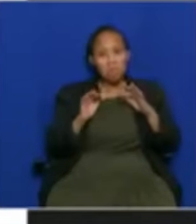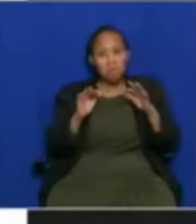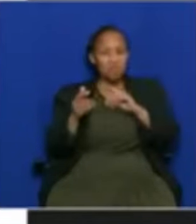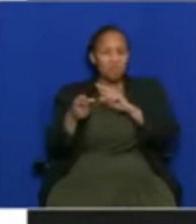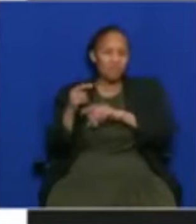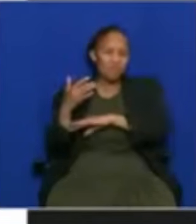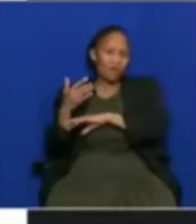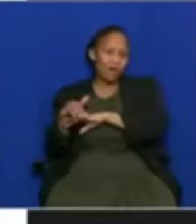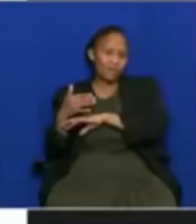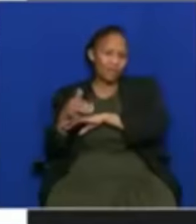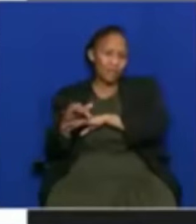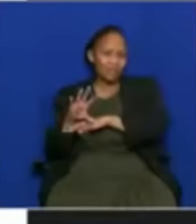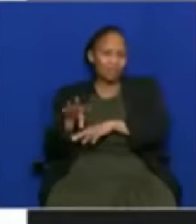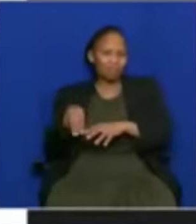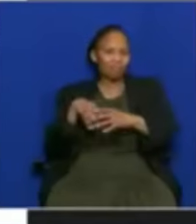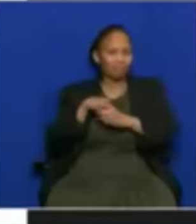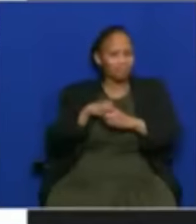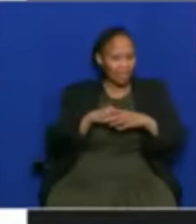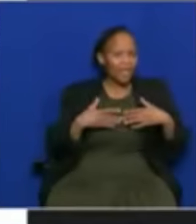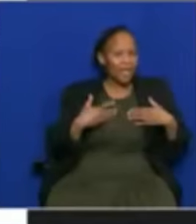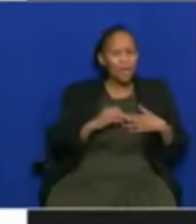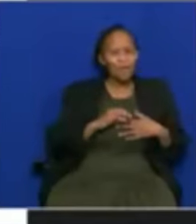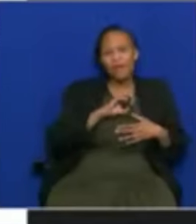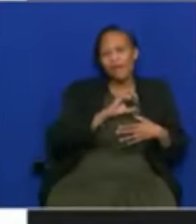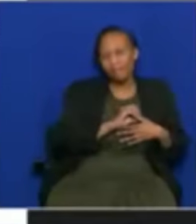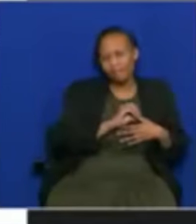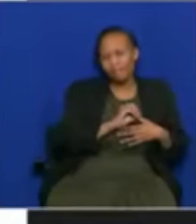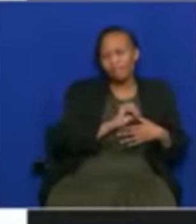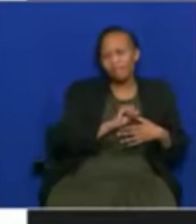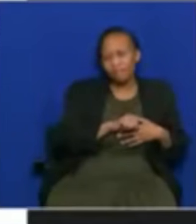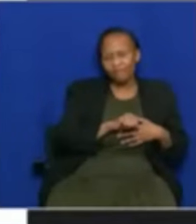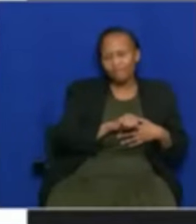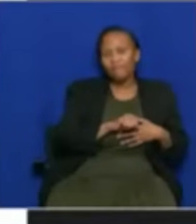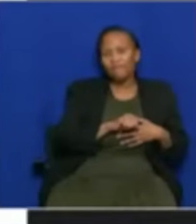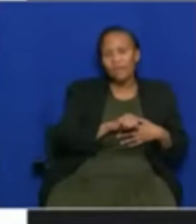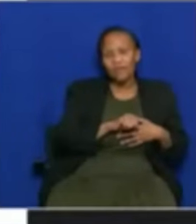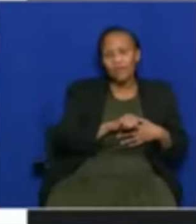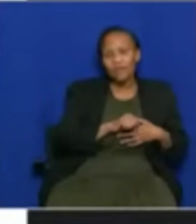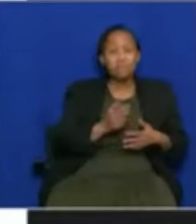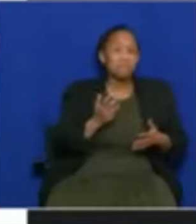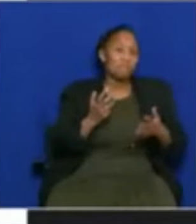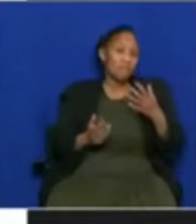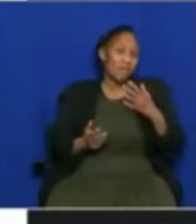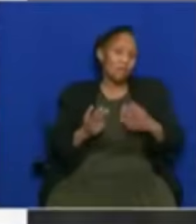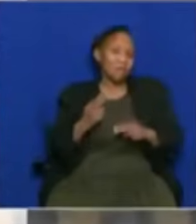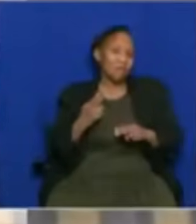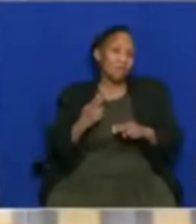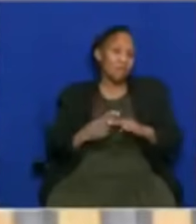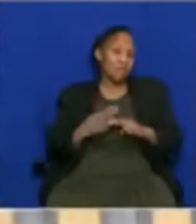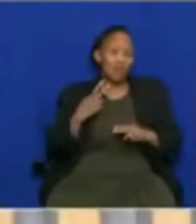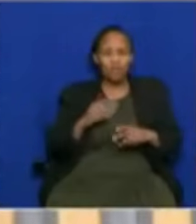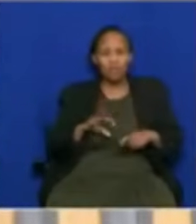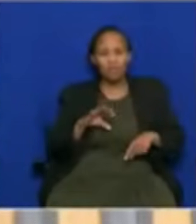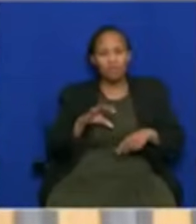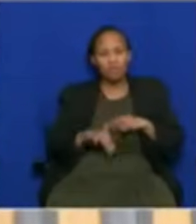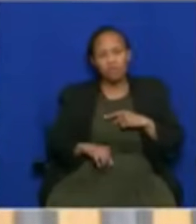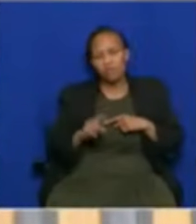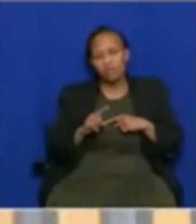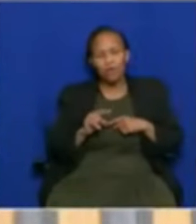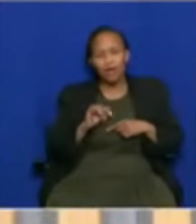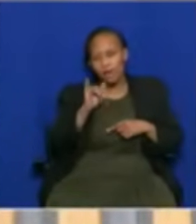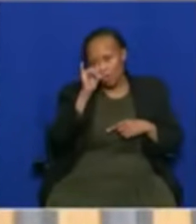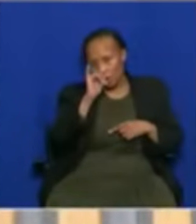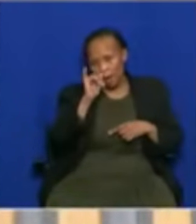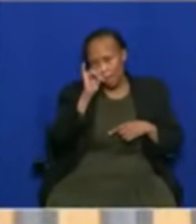it there. You may well eventually find there was a crime in it, maybe the court will find that, but I'm just